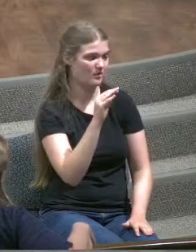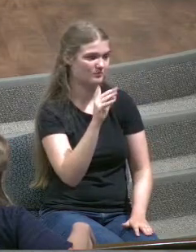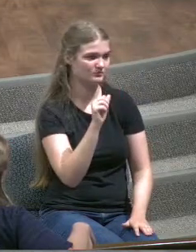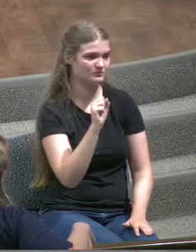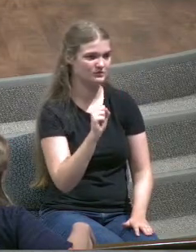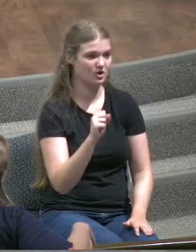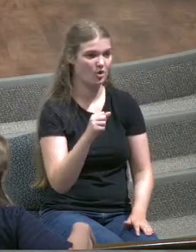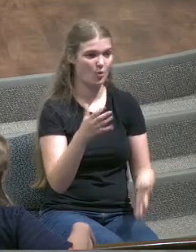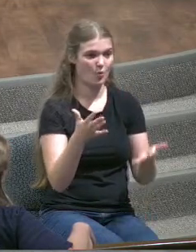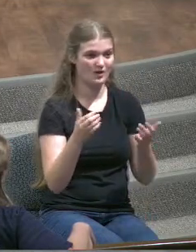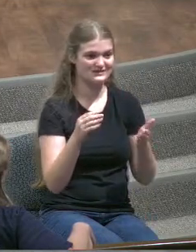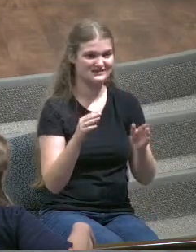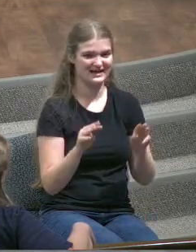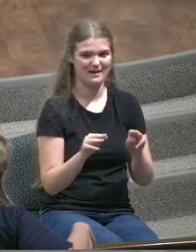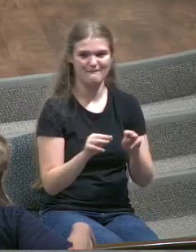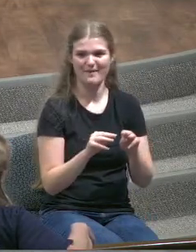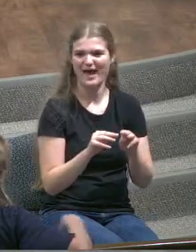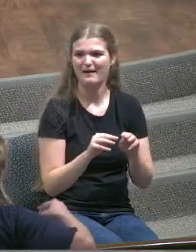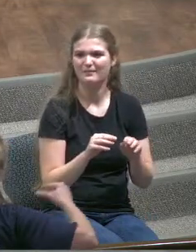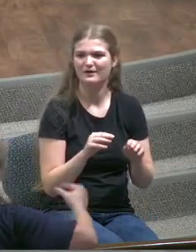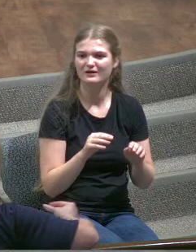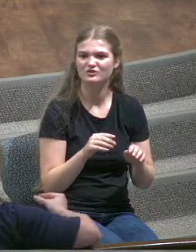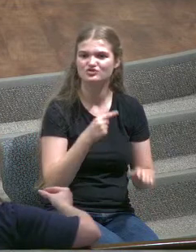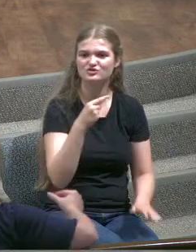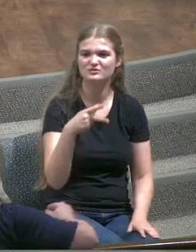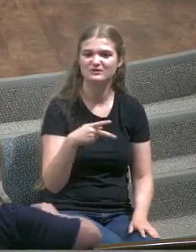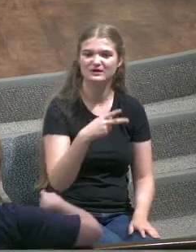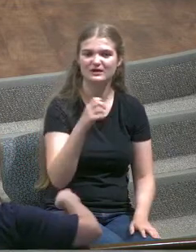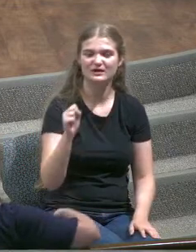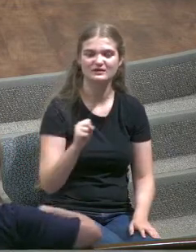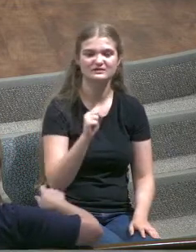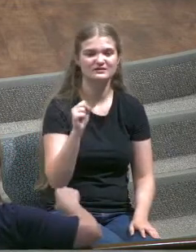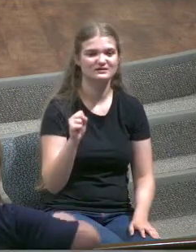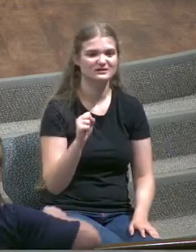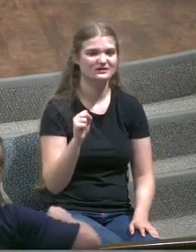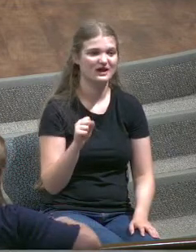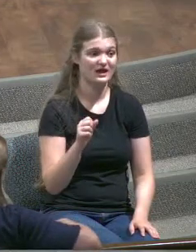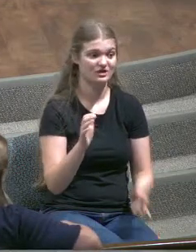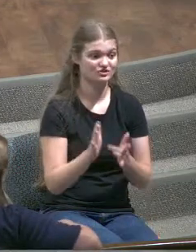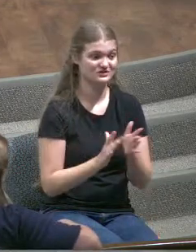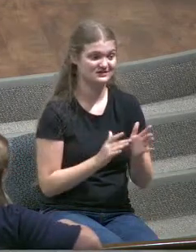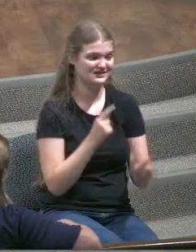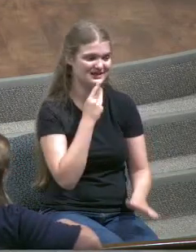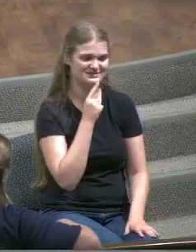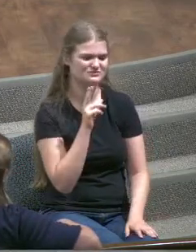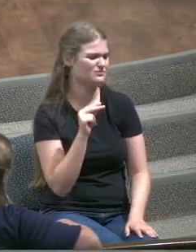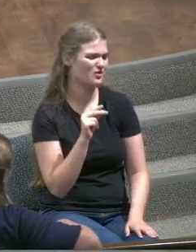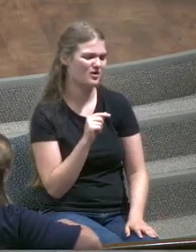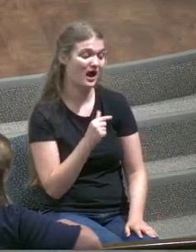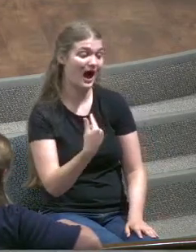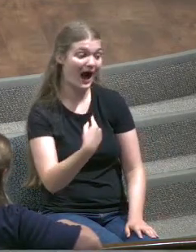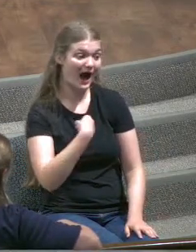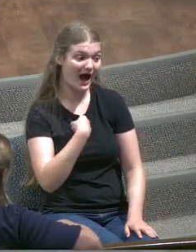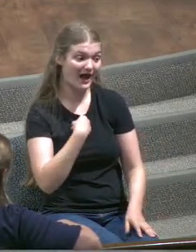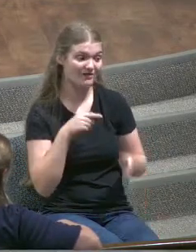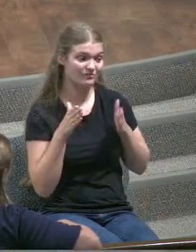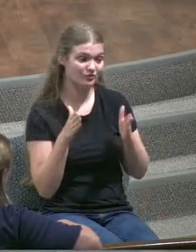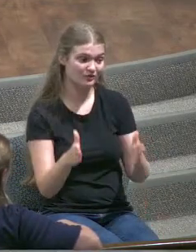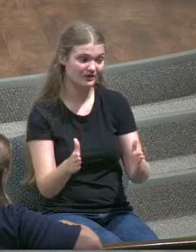GPS coordinates. You know, like, hey, give me some turn-by-turn directions. And what does Jesus say? You're missing it. I am the